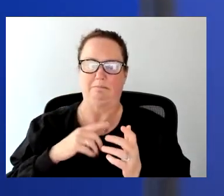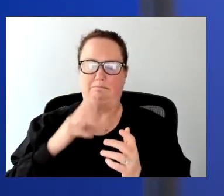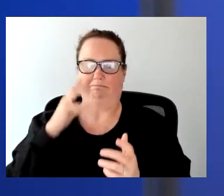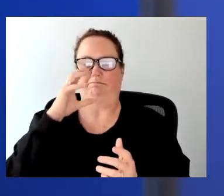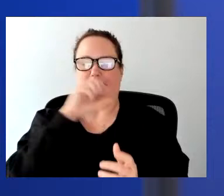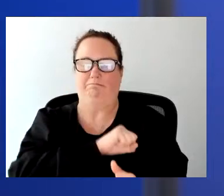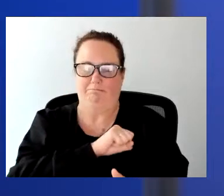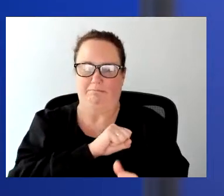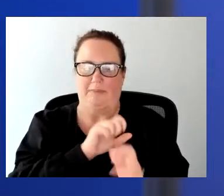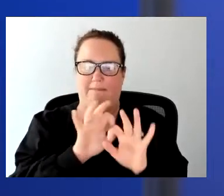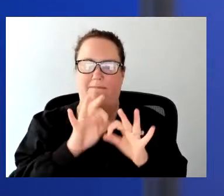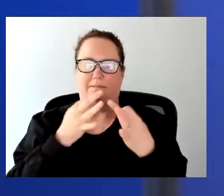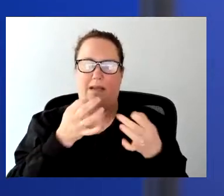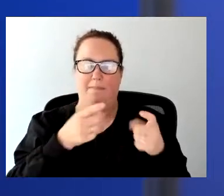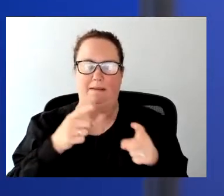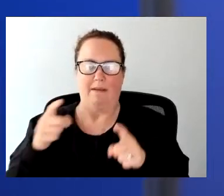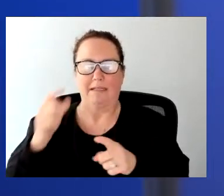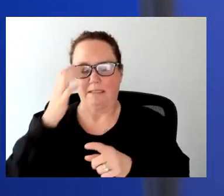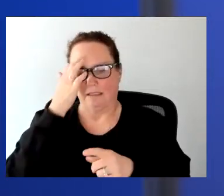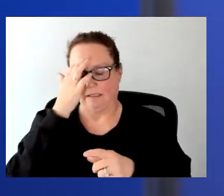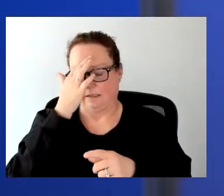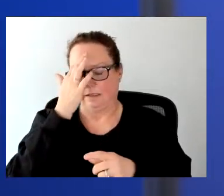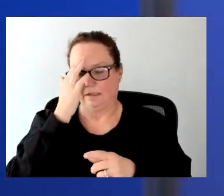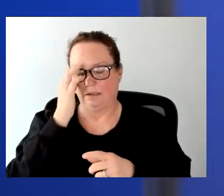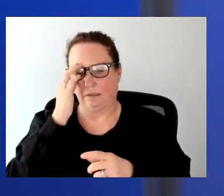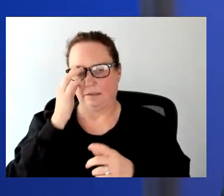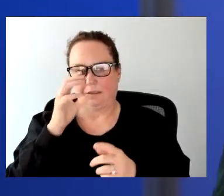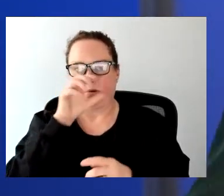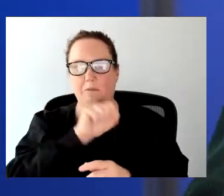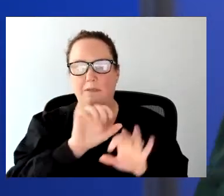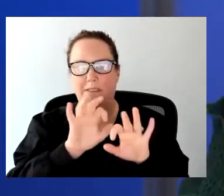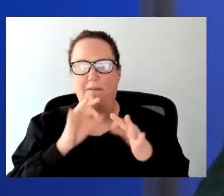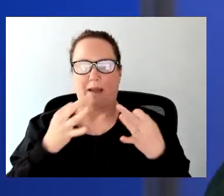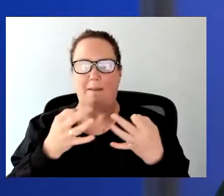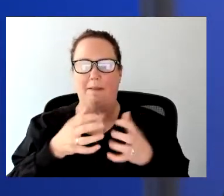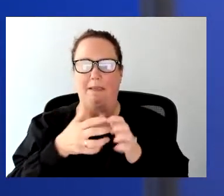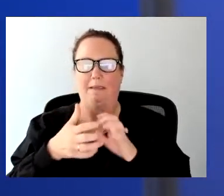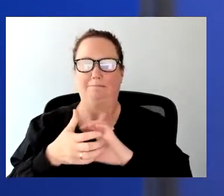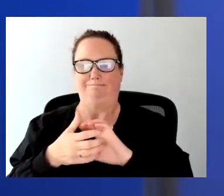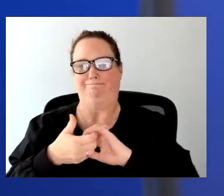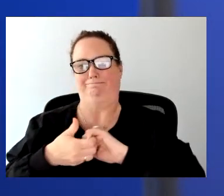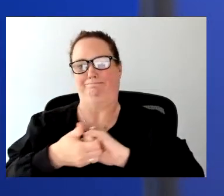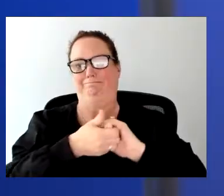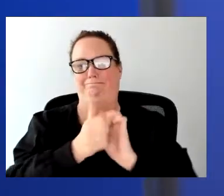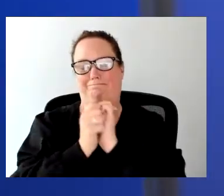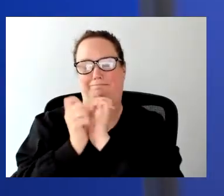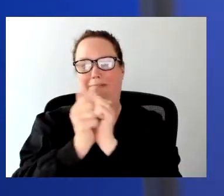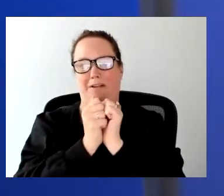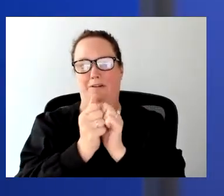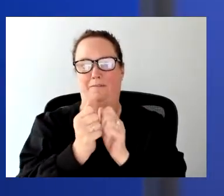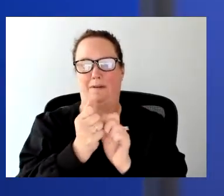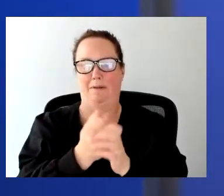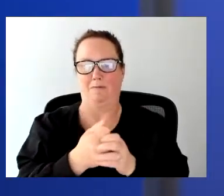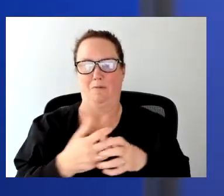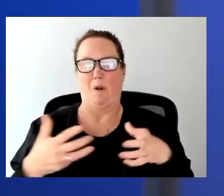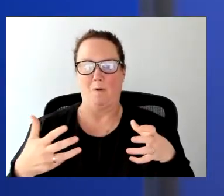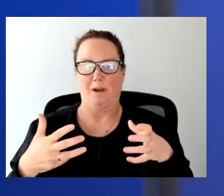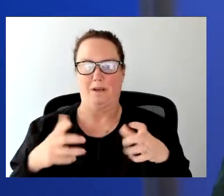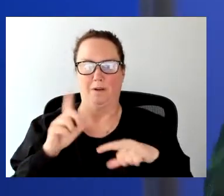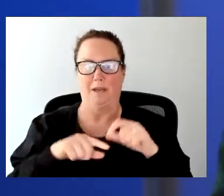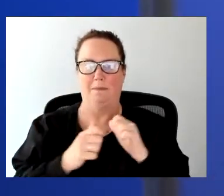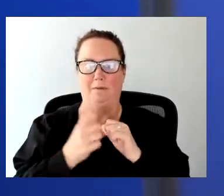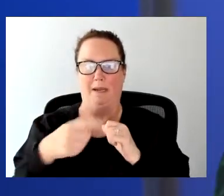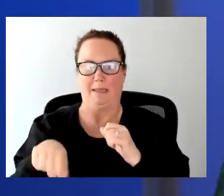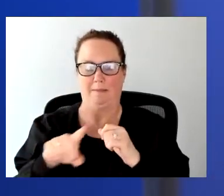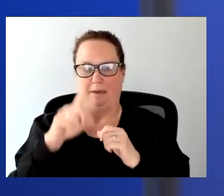family events and miss out on family, just your family growing, you can't be there with them